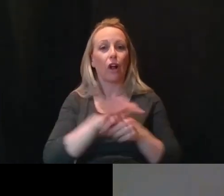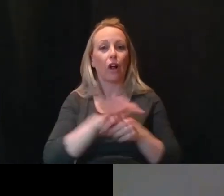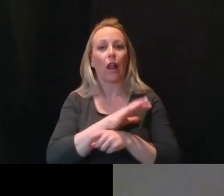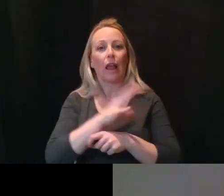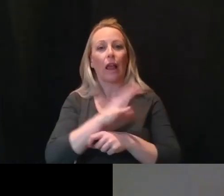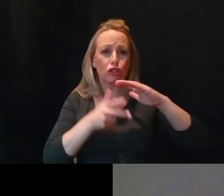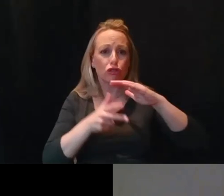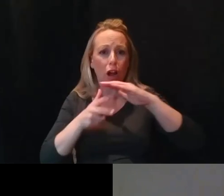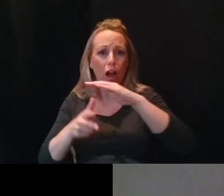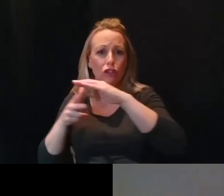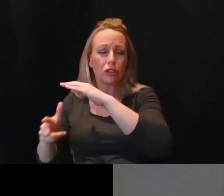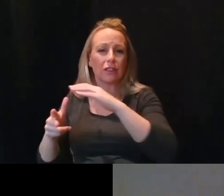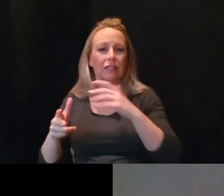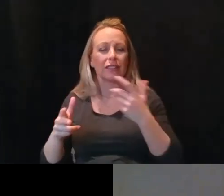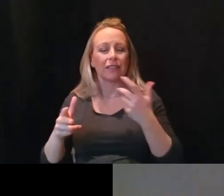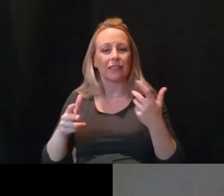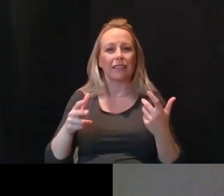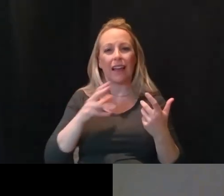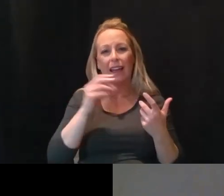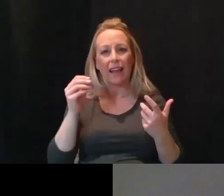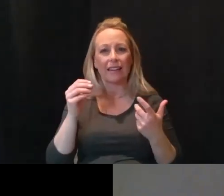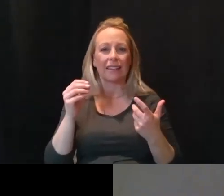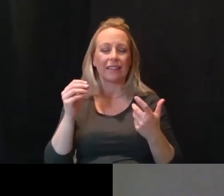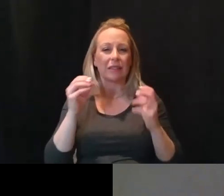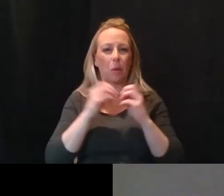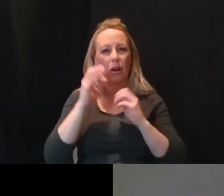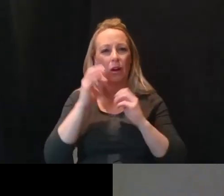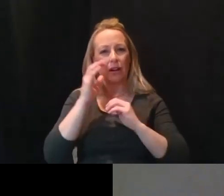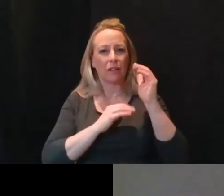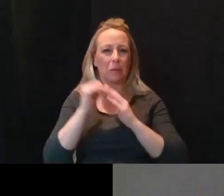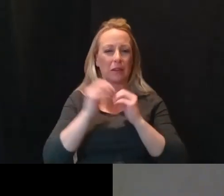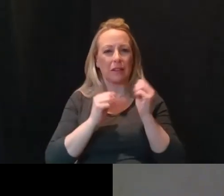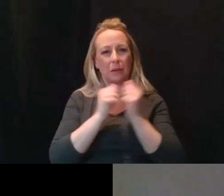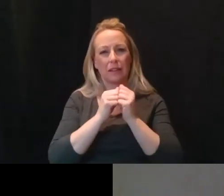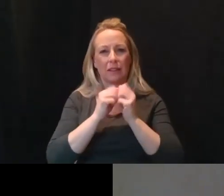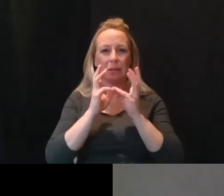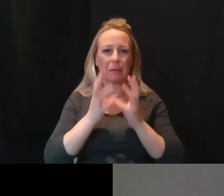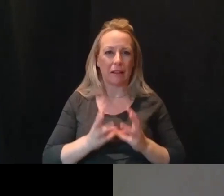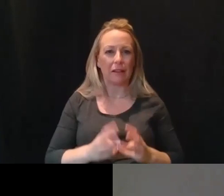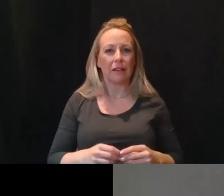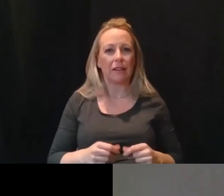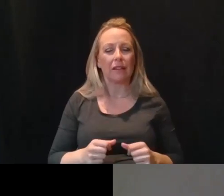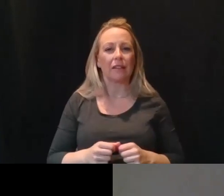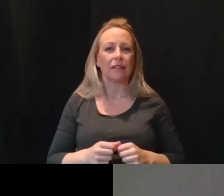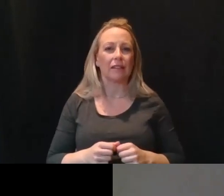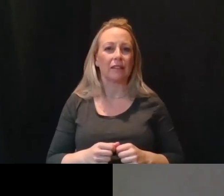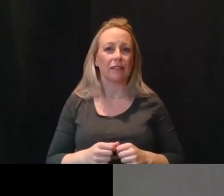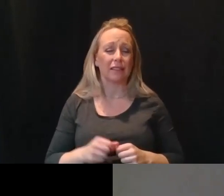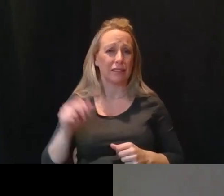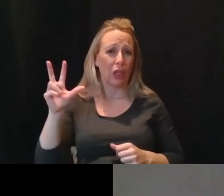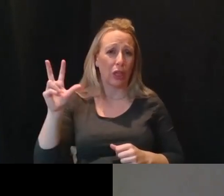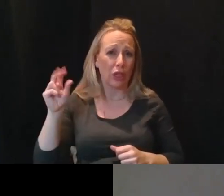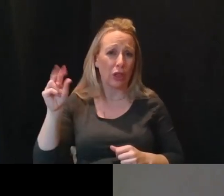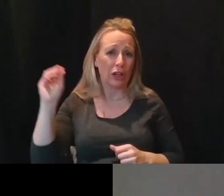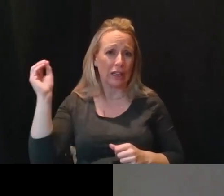So it makes it more comfortable for them to work in these conditions. It's, you know, it's 30 some degrees